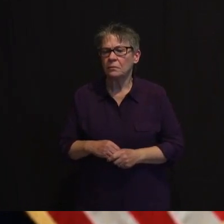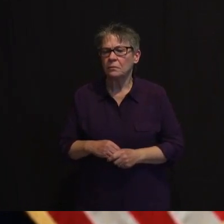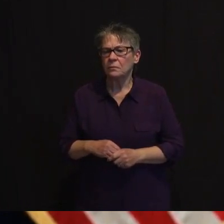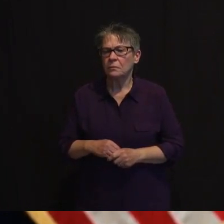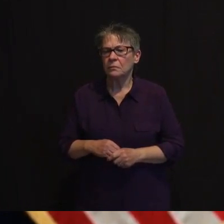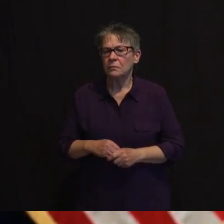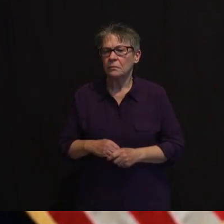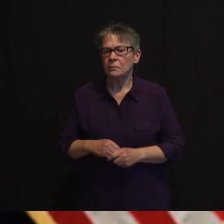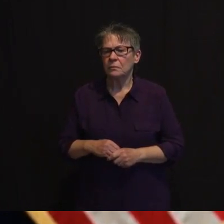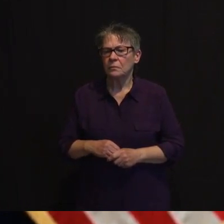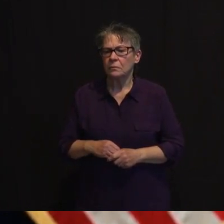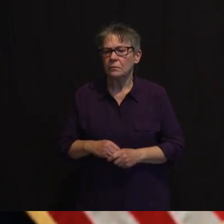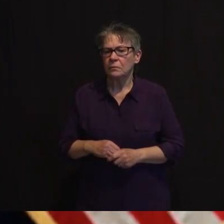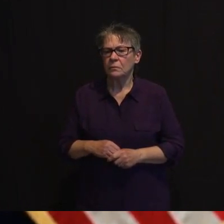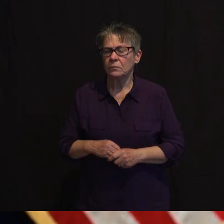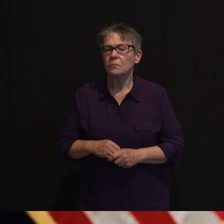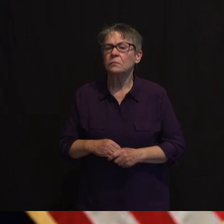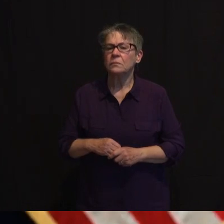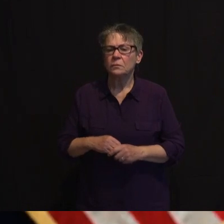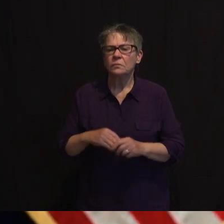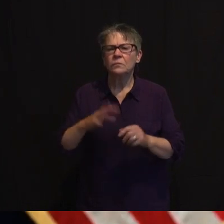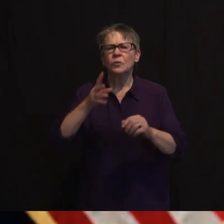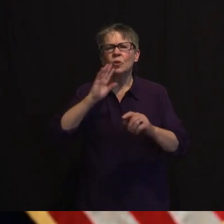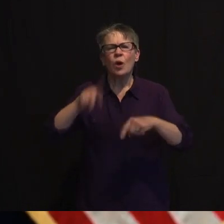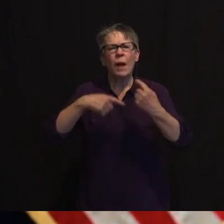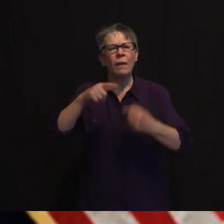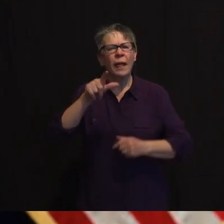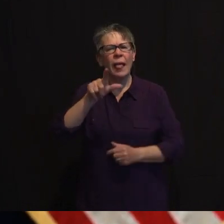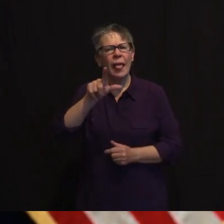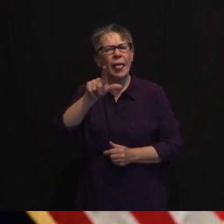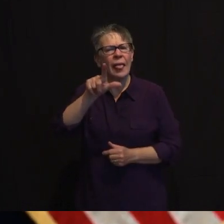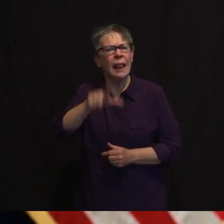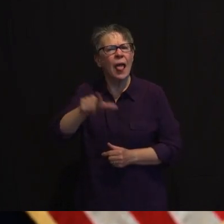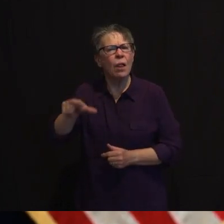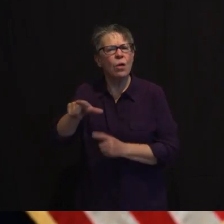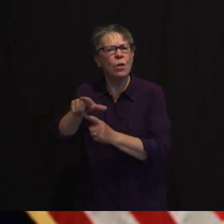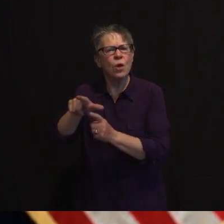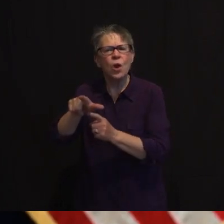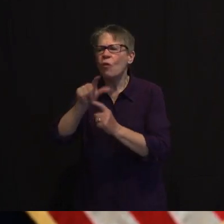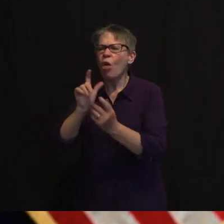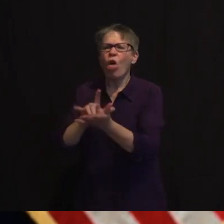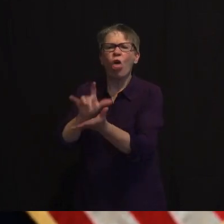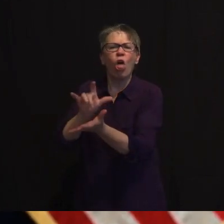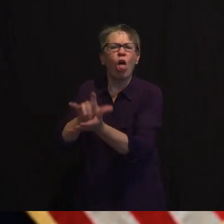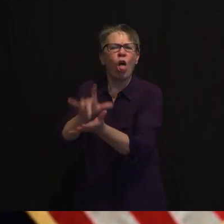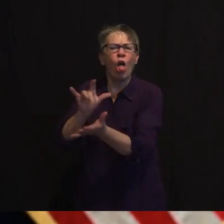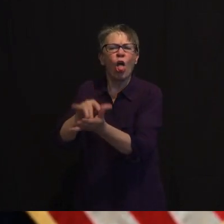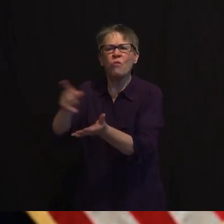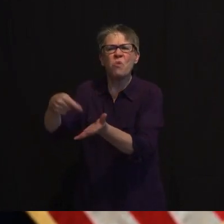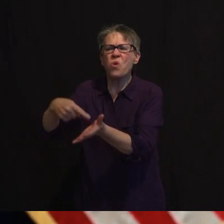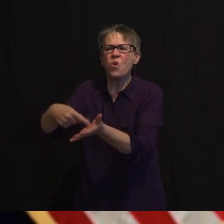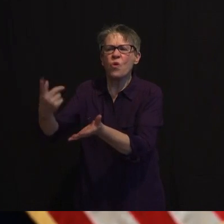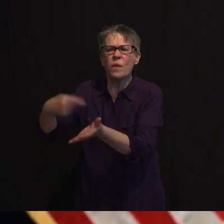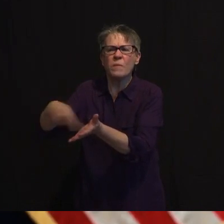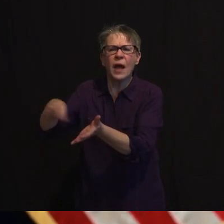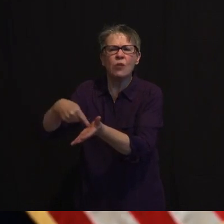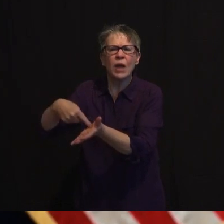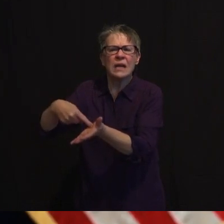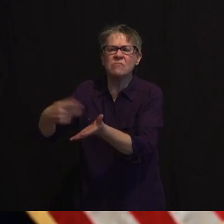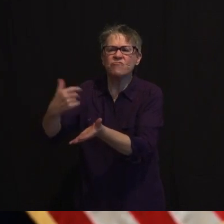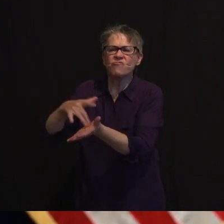But landlords coercing people into paying rent through late fees or expectations of lump sum payments at the end of the crisis aren't violating